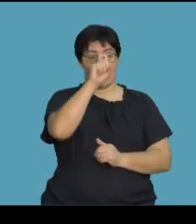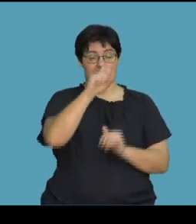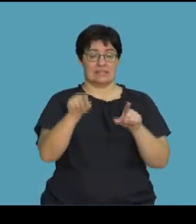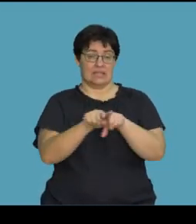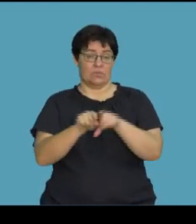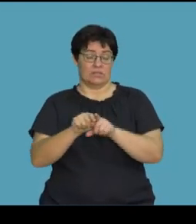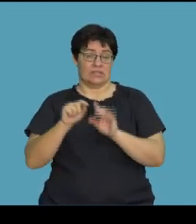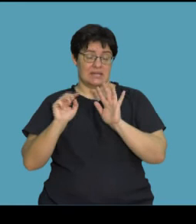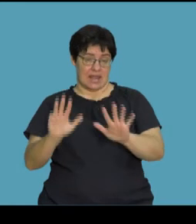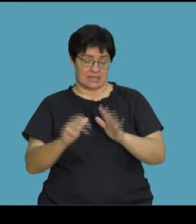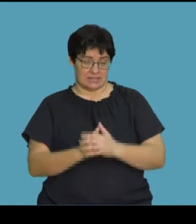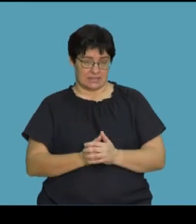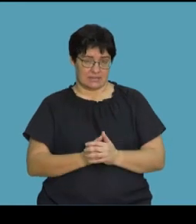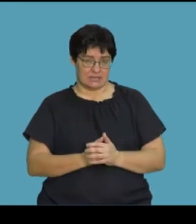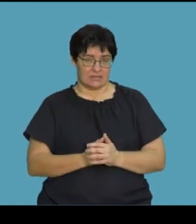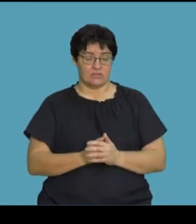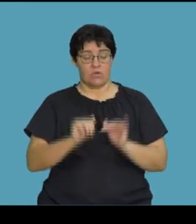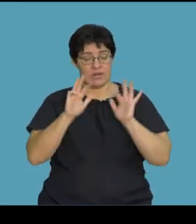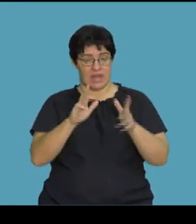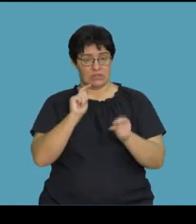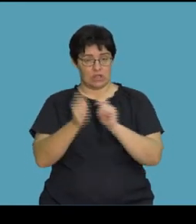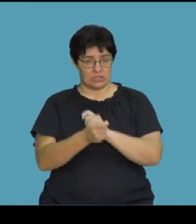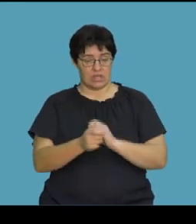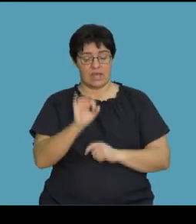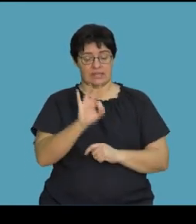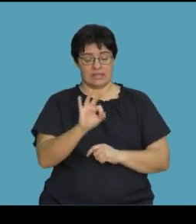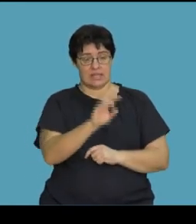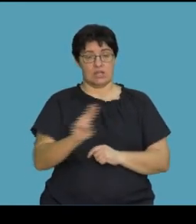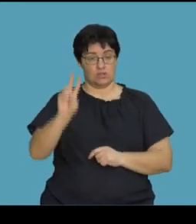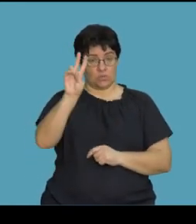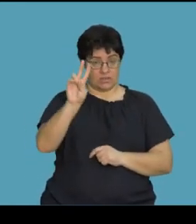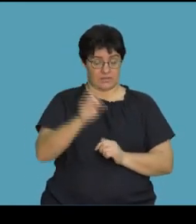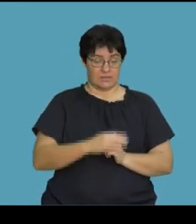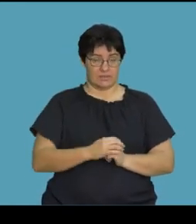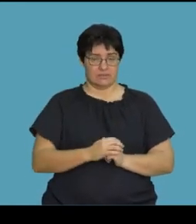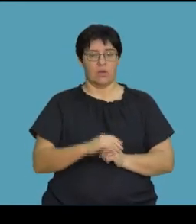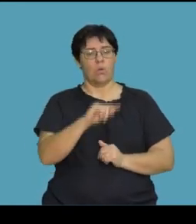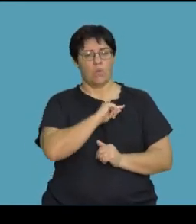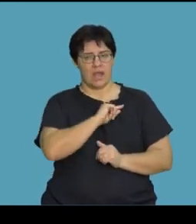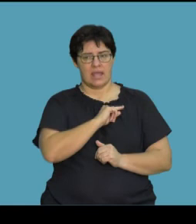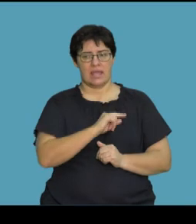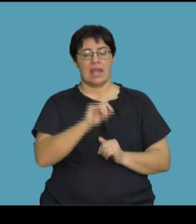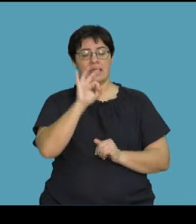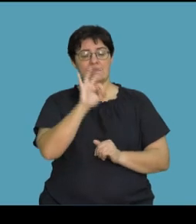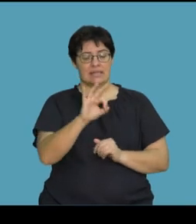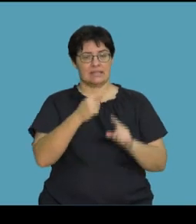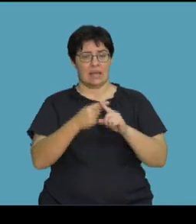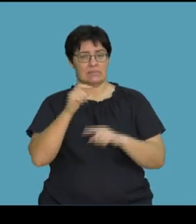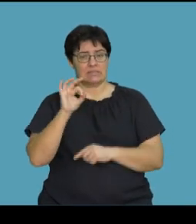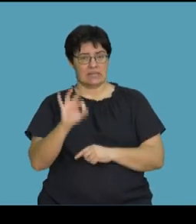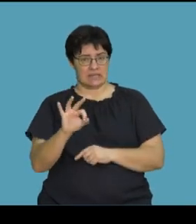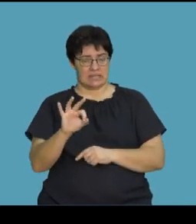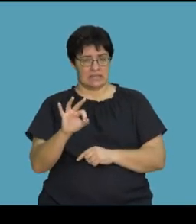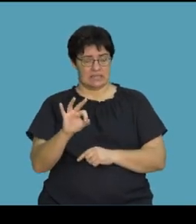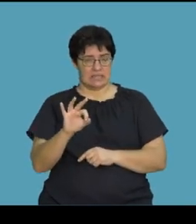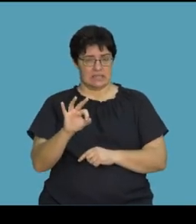9. Here you can change the 9 to be 3 squared. Because it's 3 to the exponent of